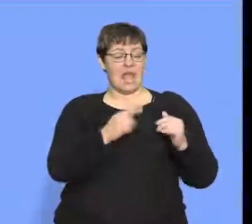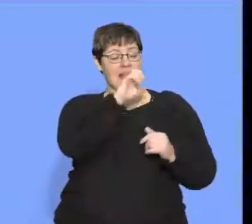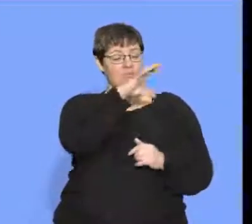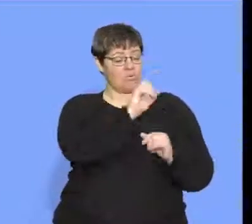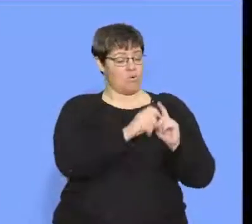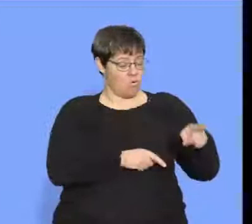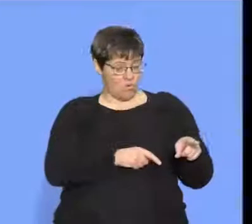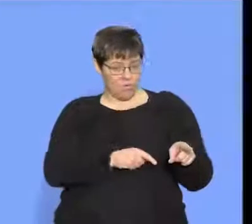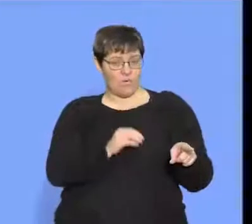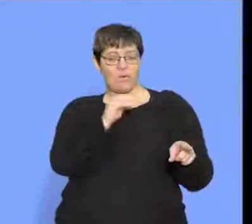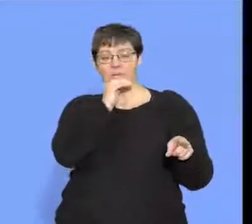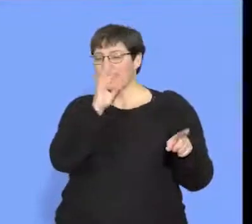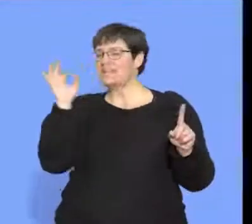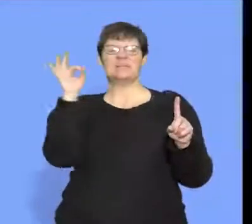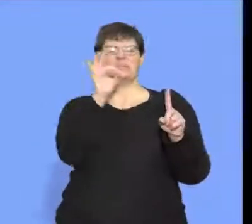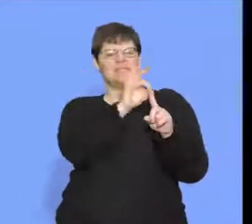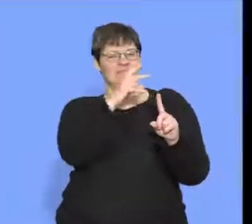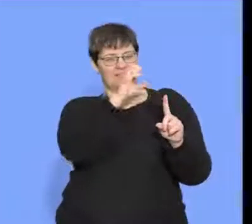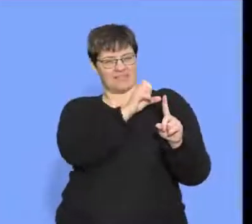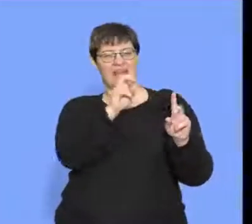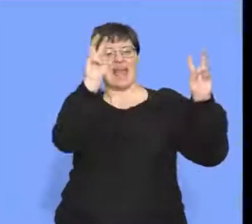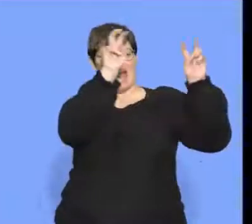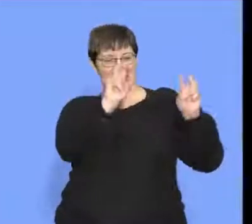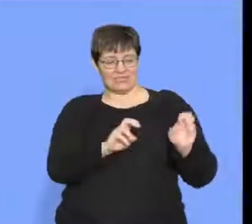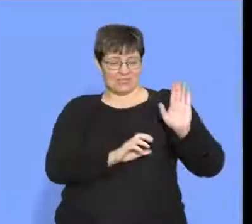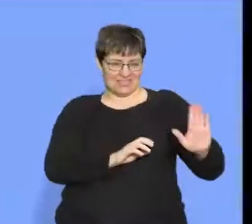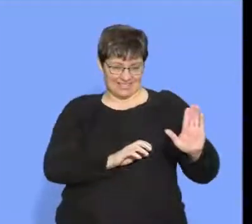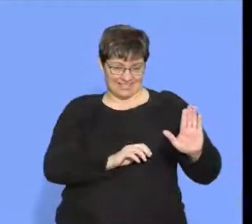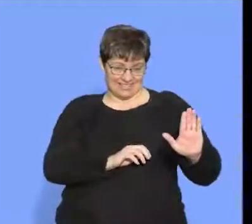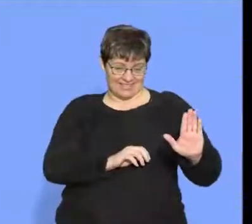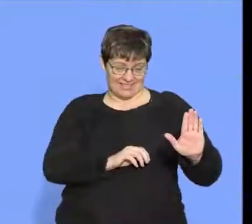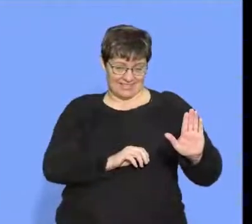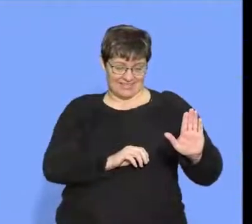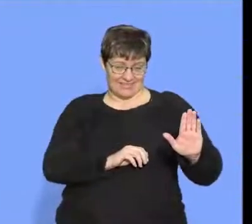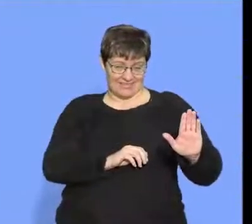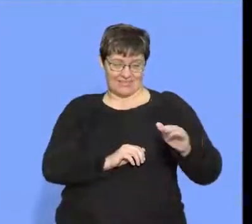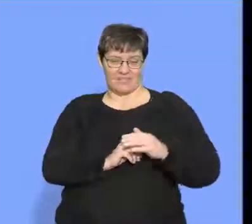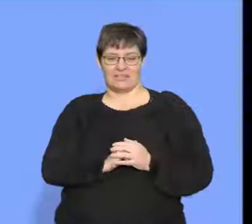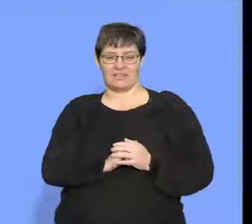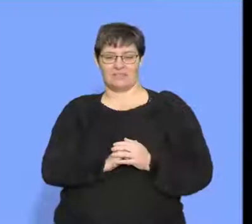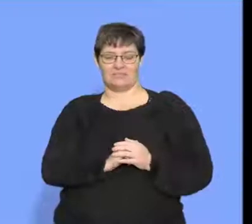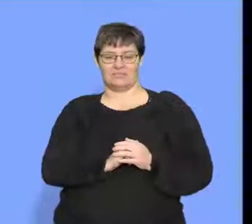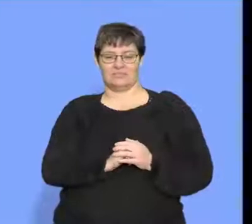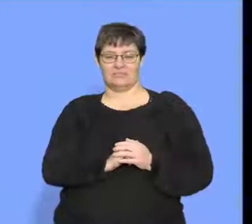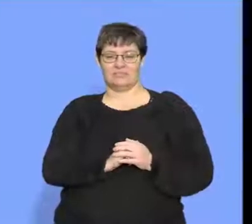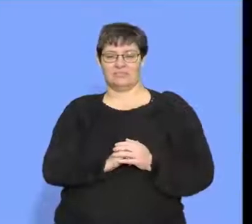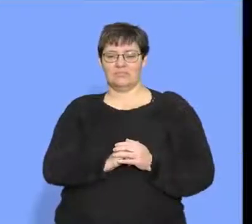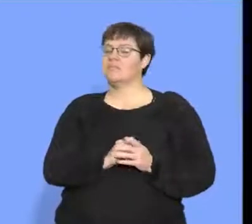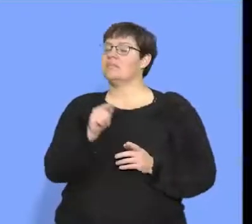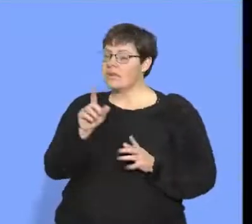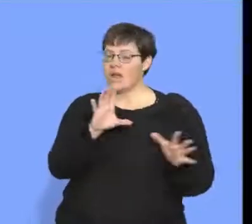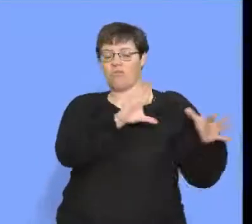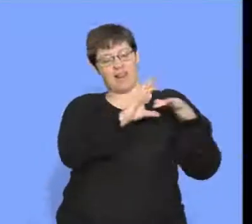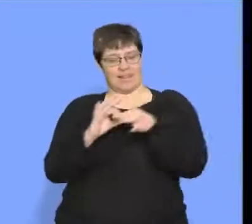electro part of the phrase refers specifically to the electric component of the wave. All right?